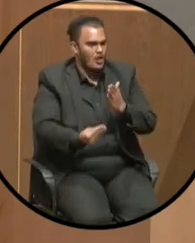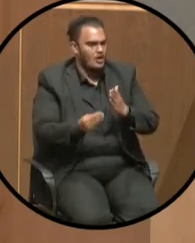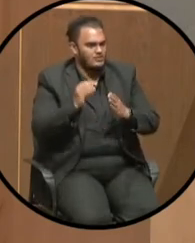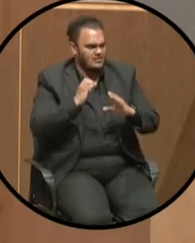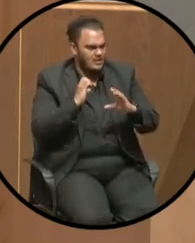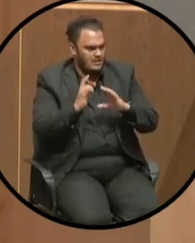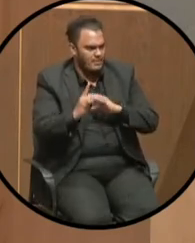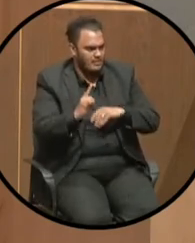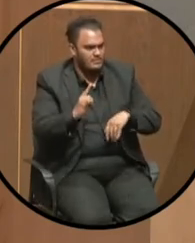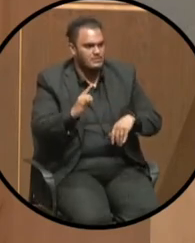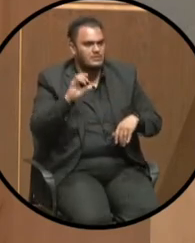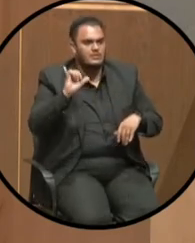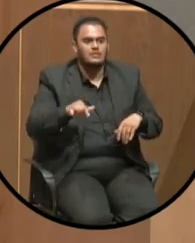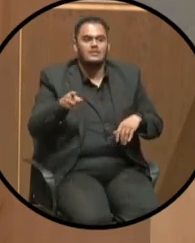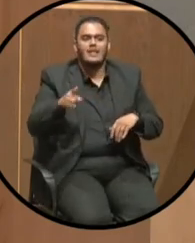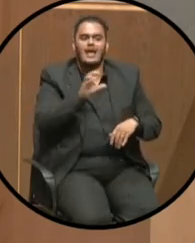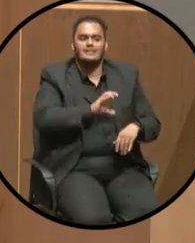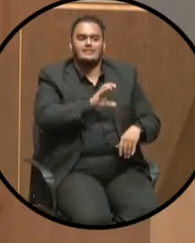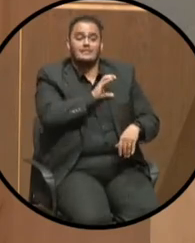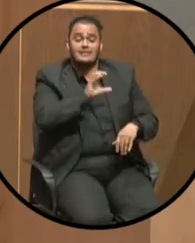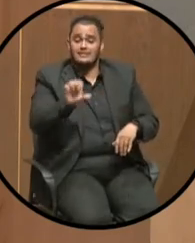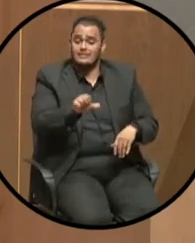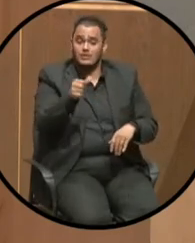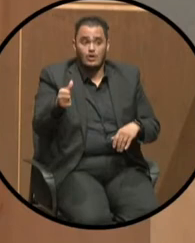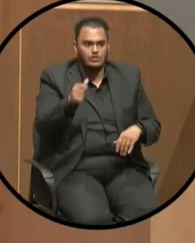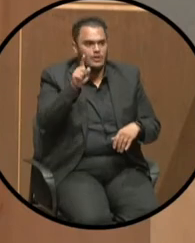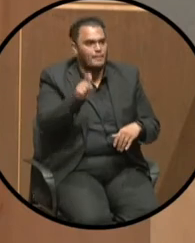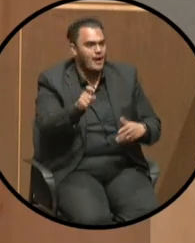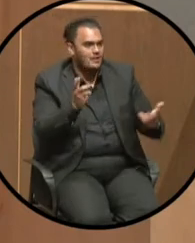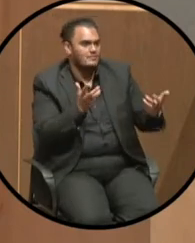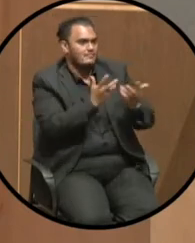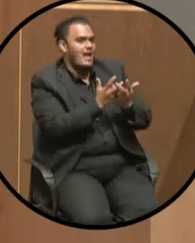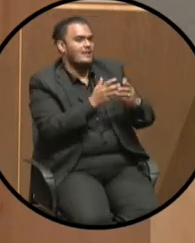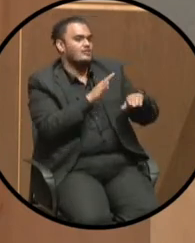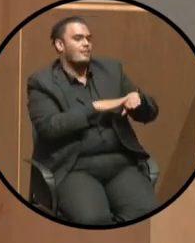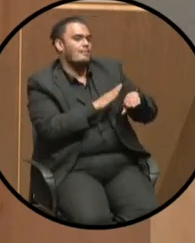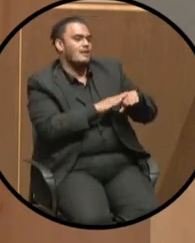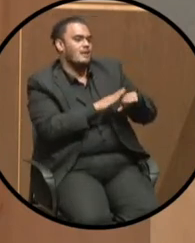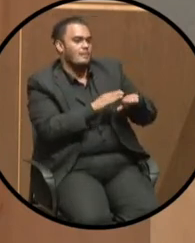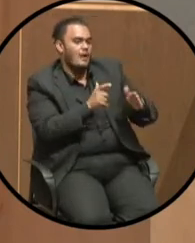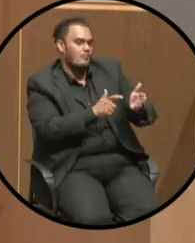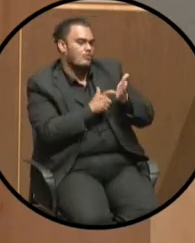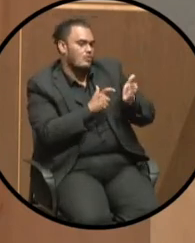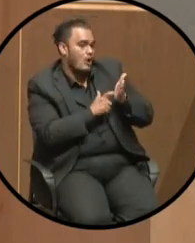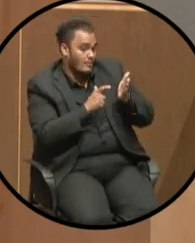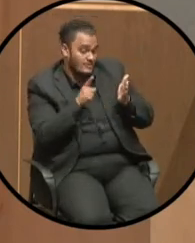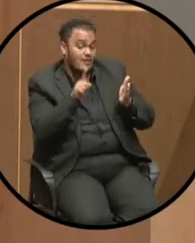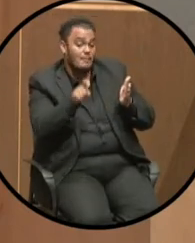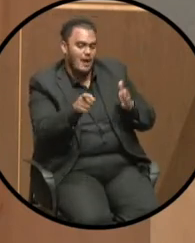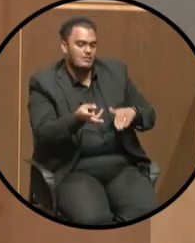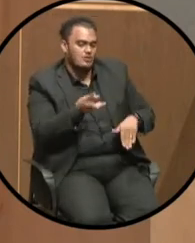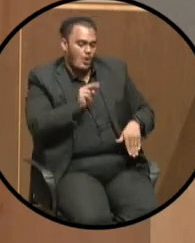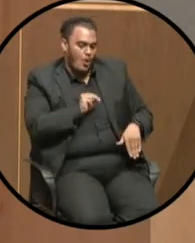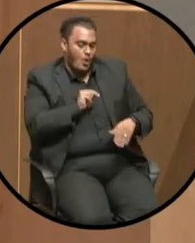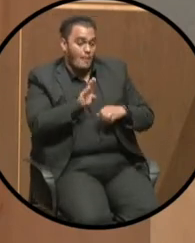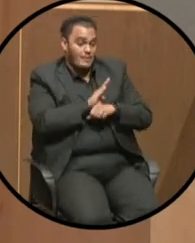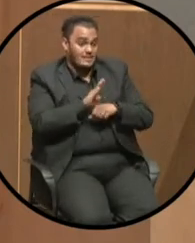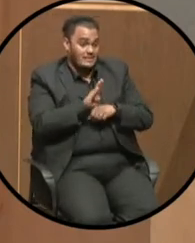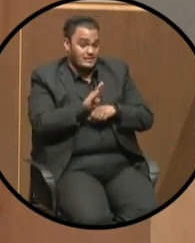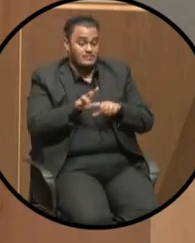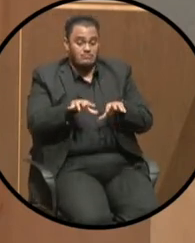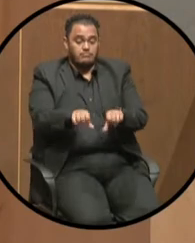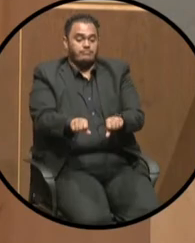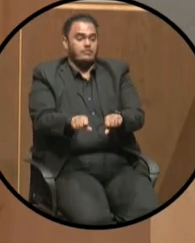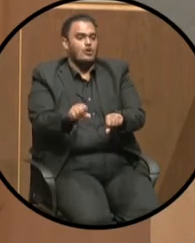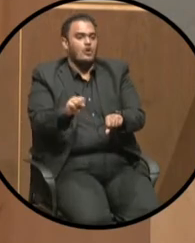But the citizen alternate has to meet the minimum qualifications that would include that they own a business that occupies commercial space within Orange